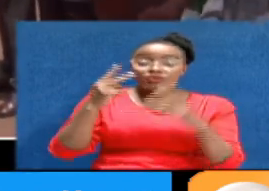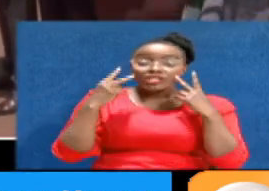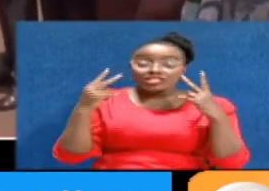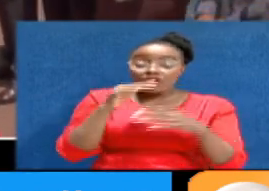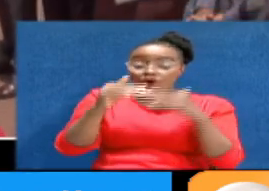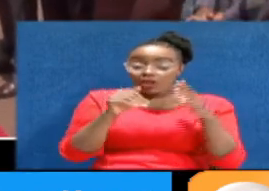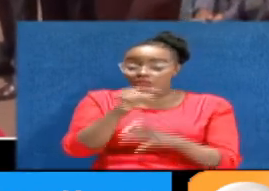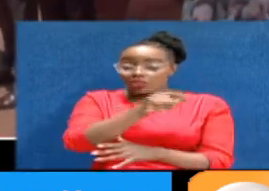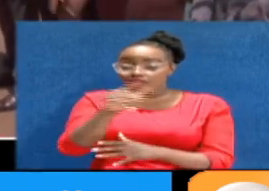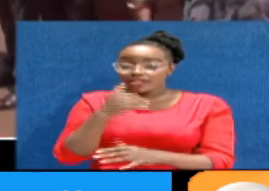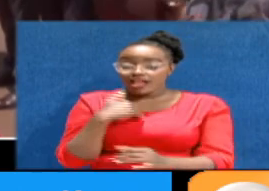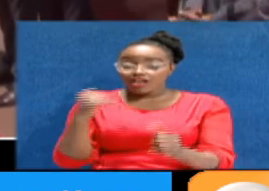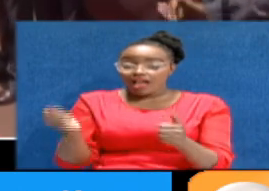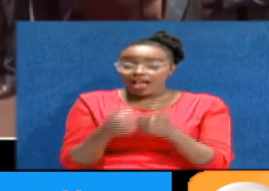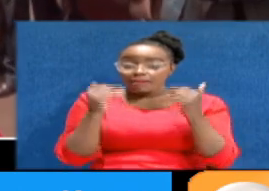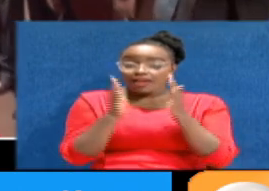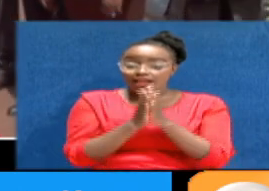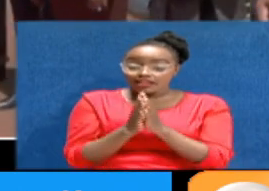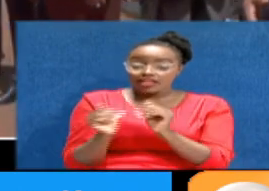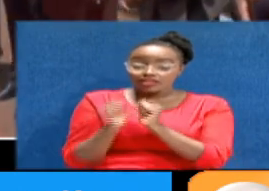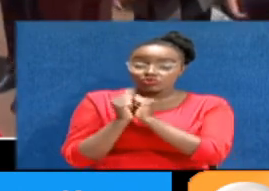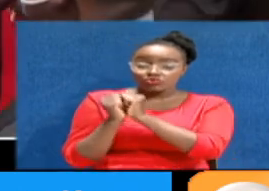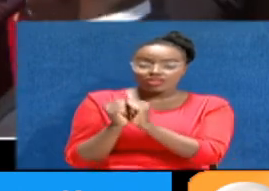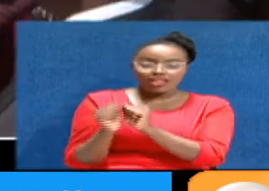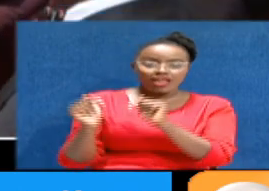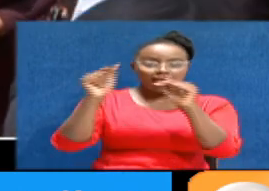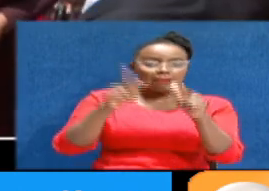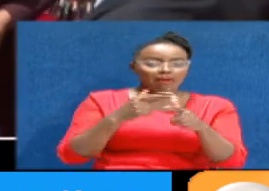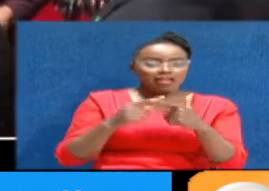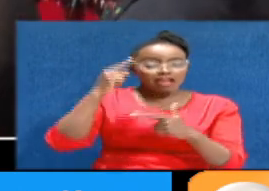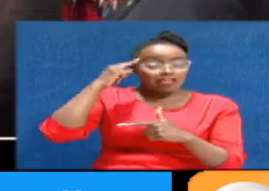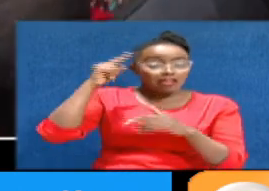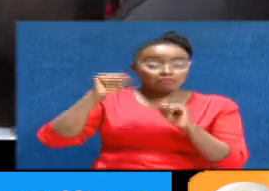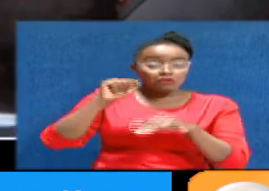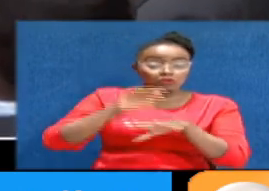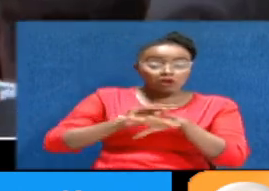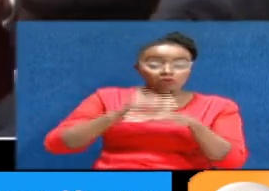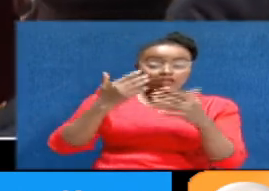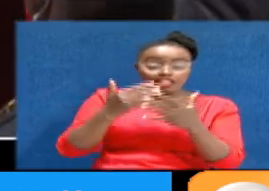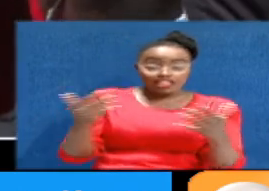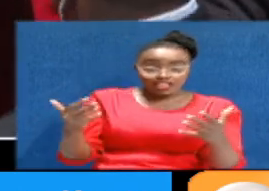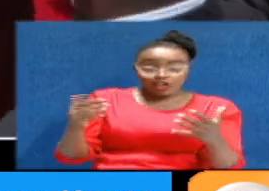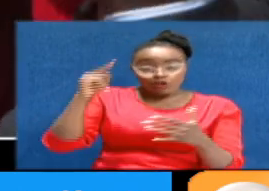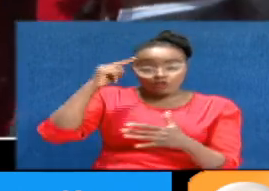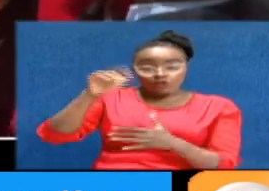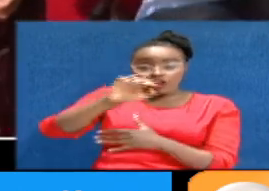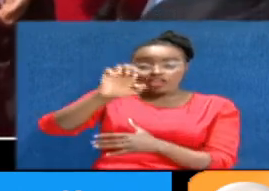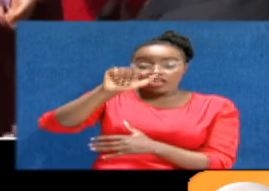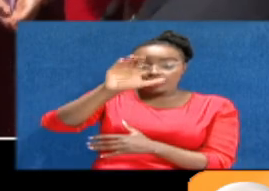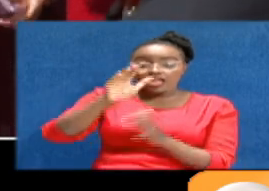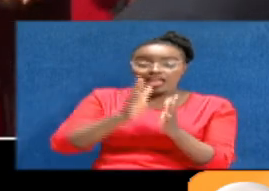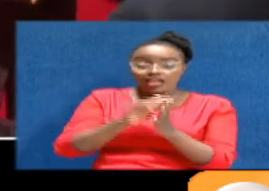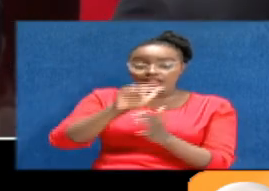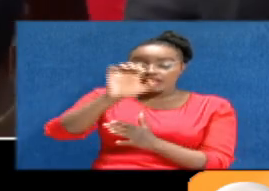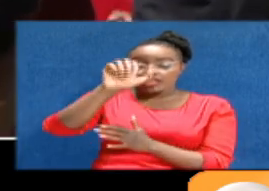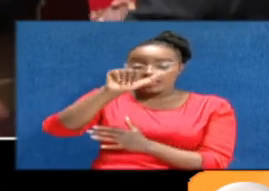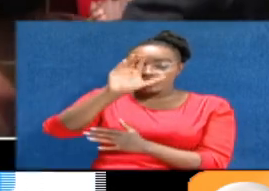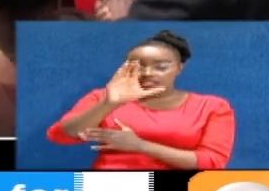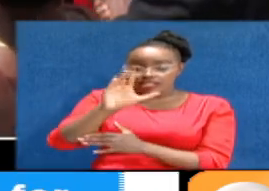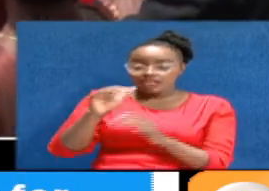all of these deals that were signed and having those come together, I think would be a good thing for the EAC, for the EAC